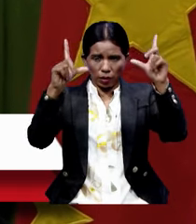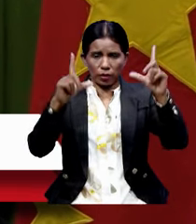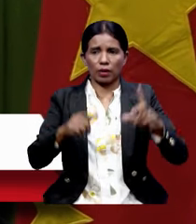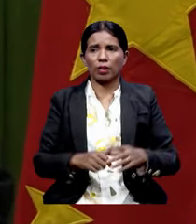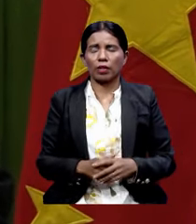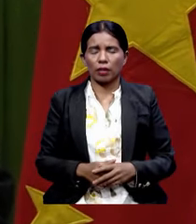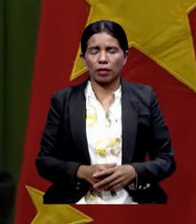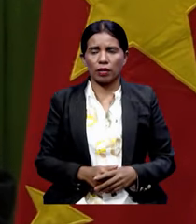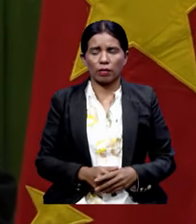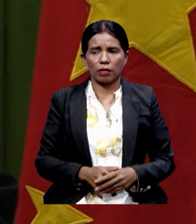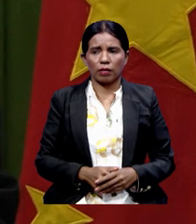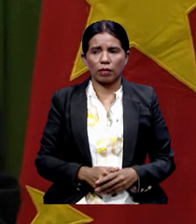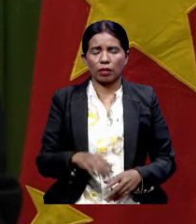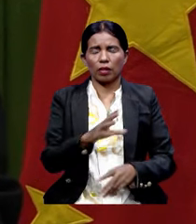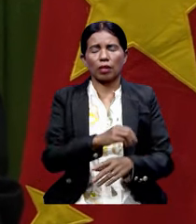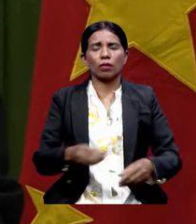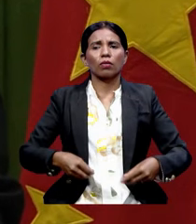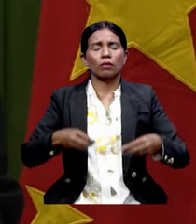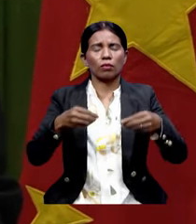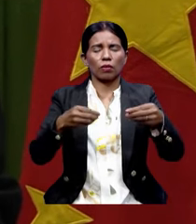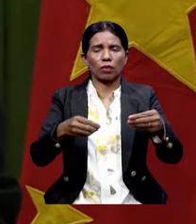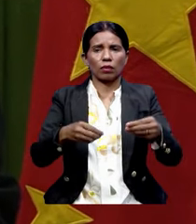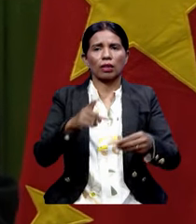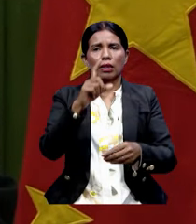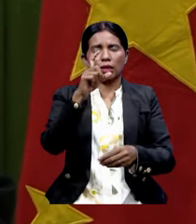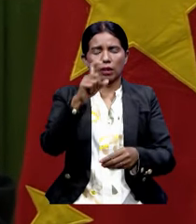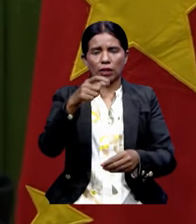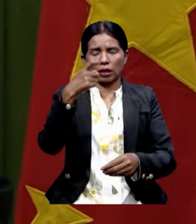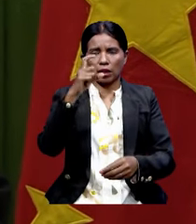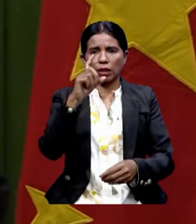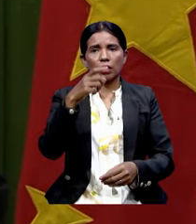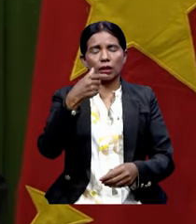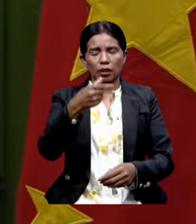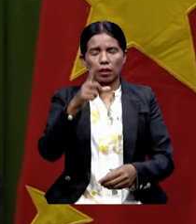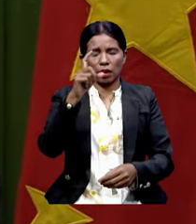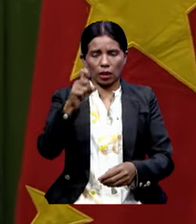to explore ways the GX Foundation could help